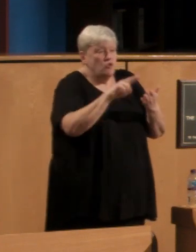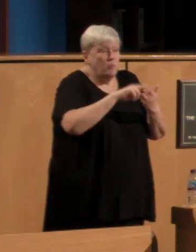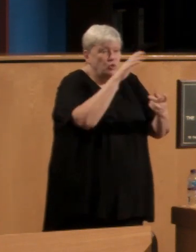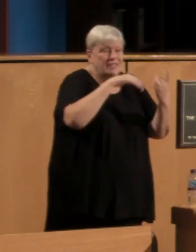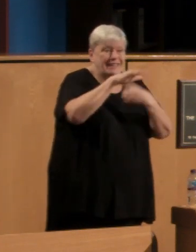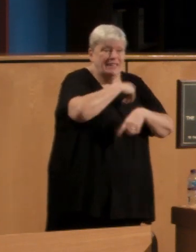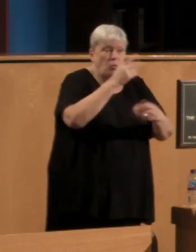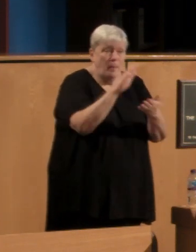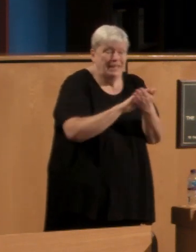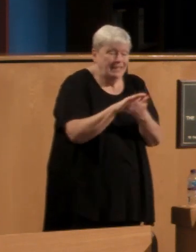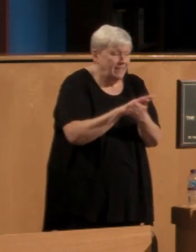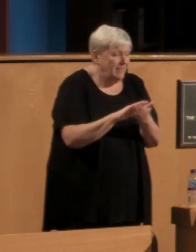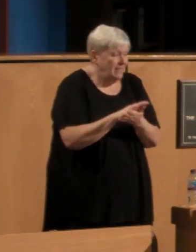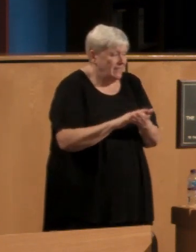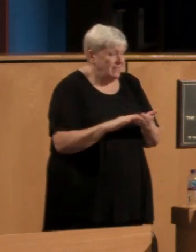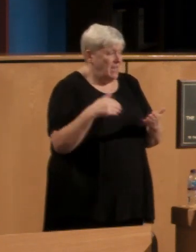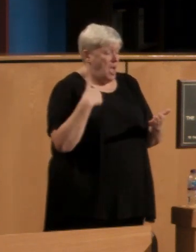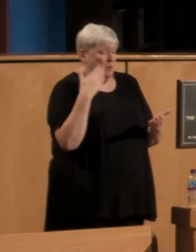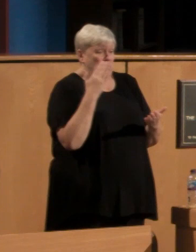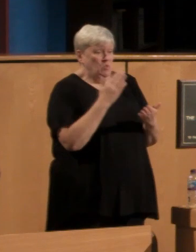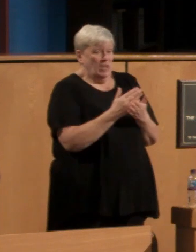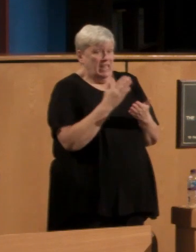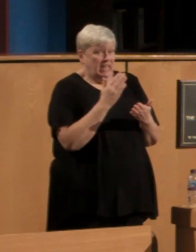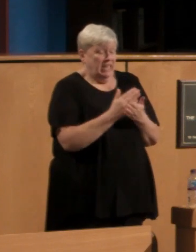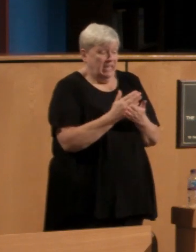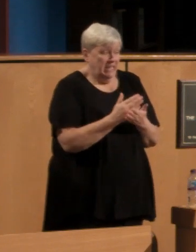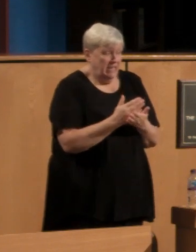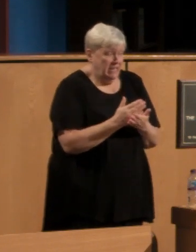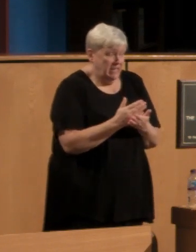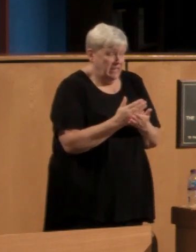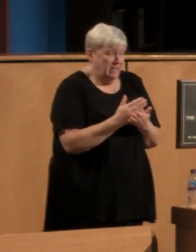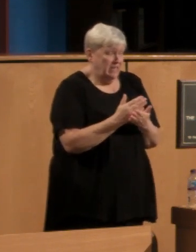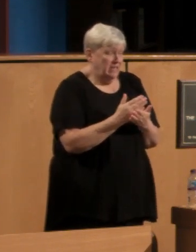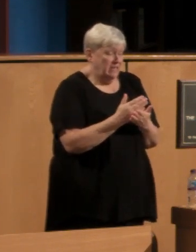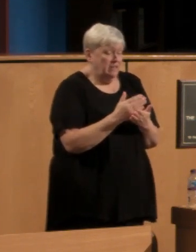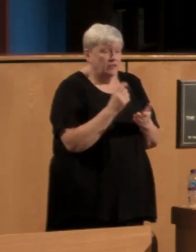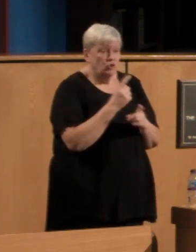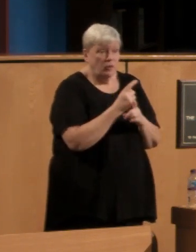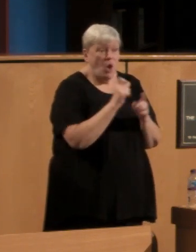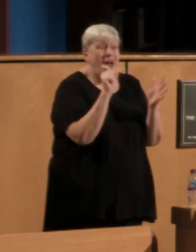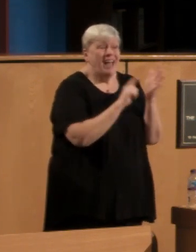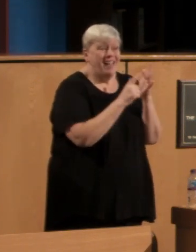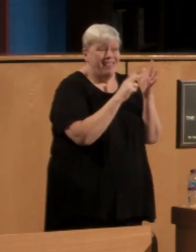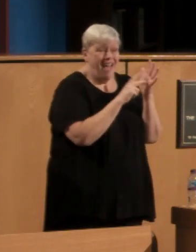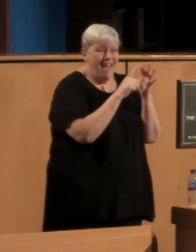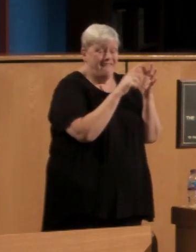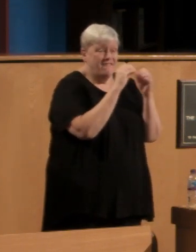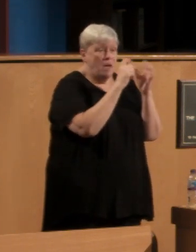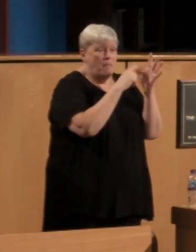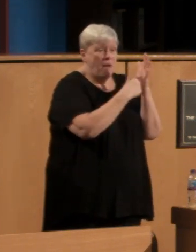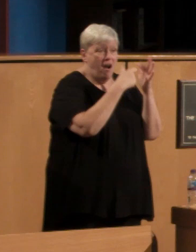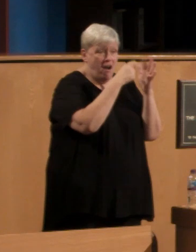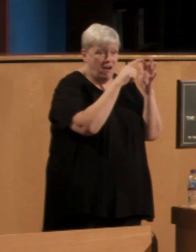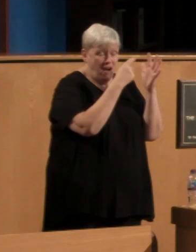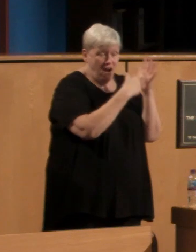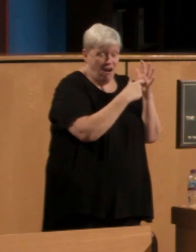it is like I was really into like raising Clive Barker especially, because so much of his work in